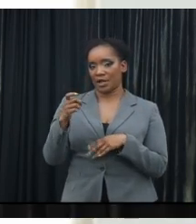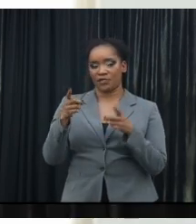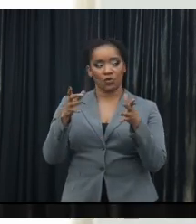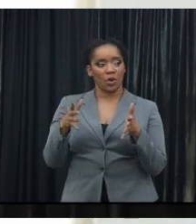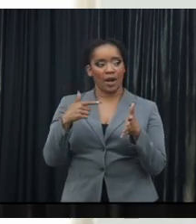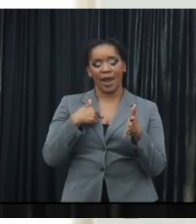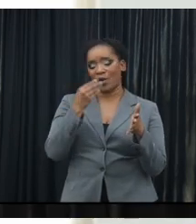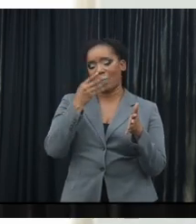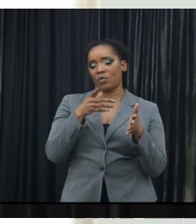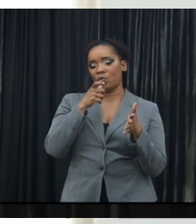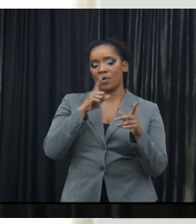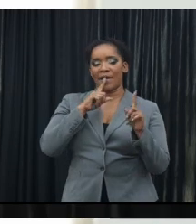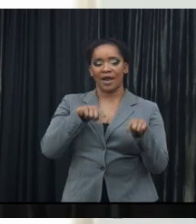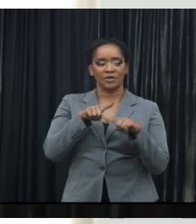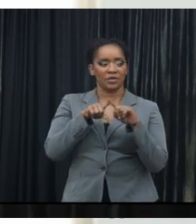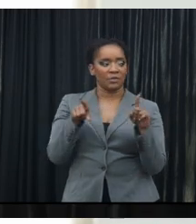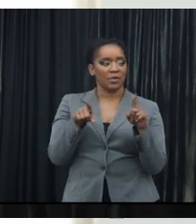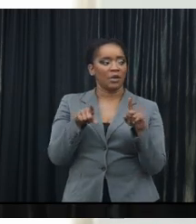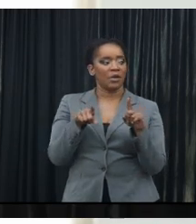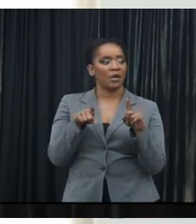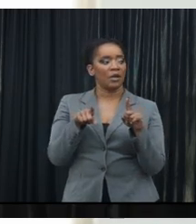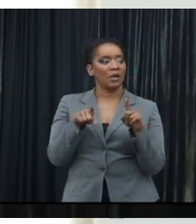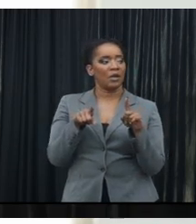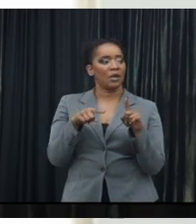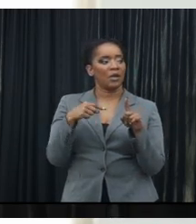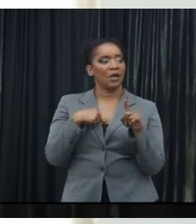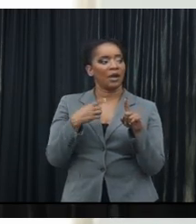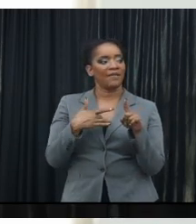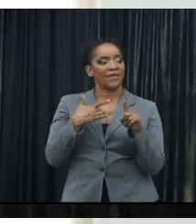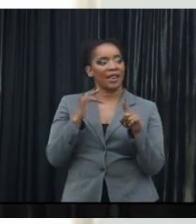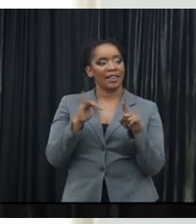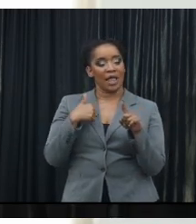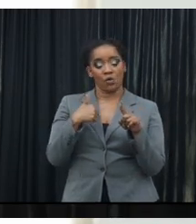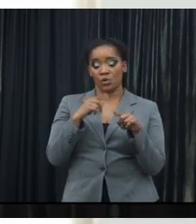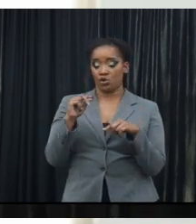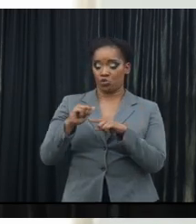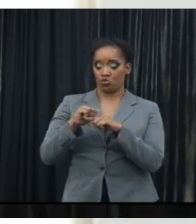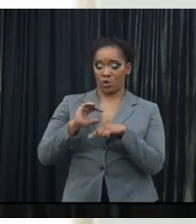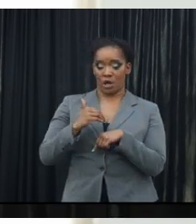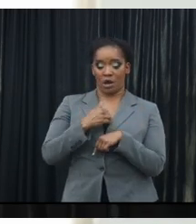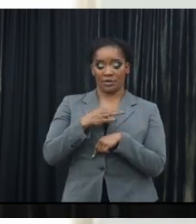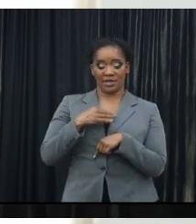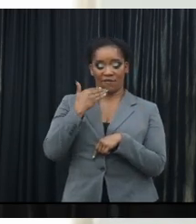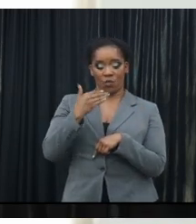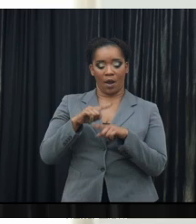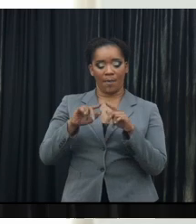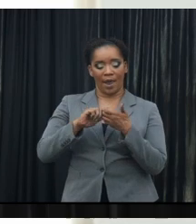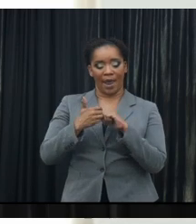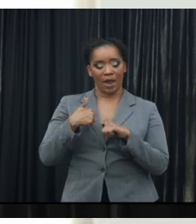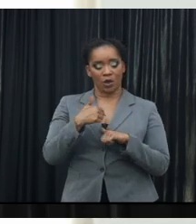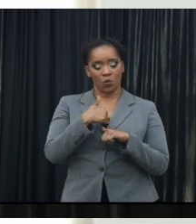who answers, but I feel like we train our staff really well on it, but how can we train our